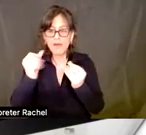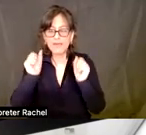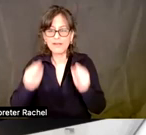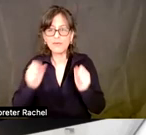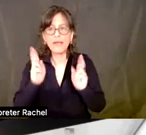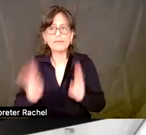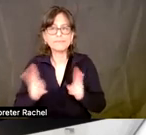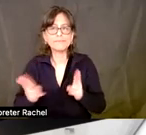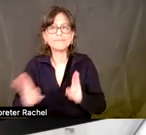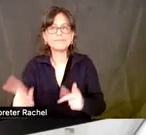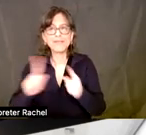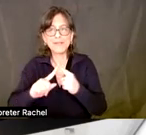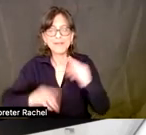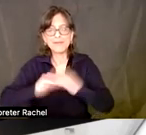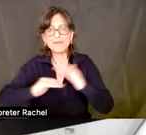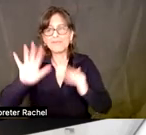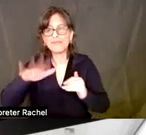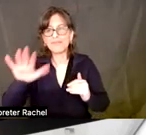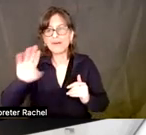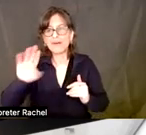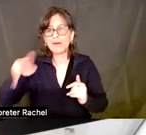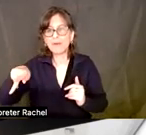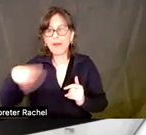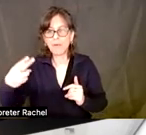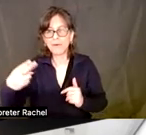miles an hour. Next slide, please.